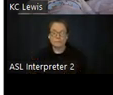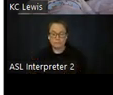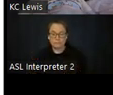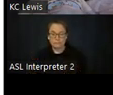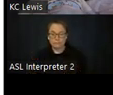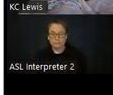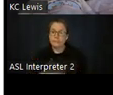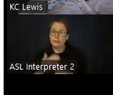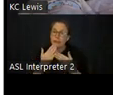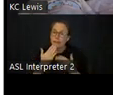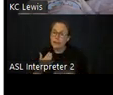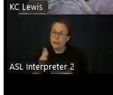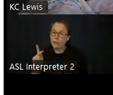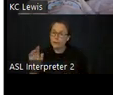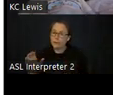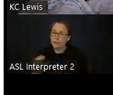Thank you, Commissioner Casey.